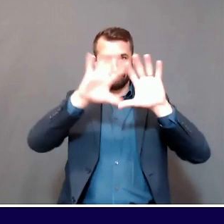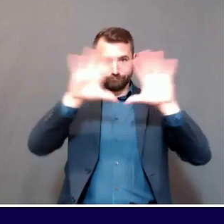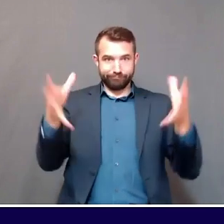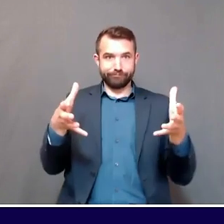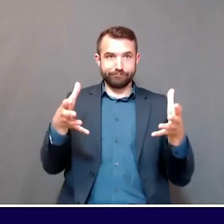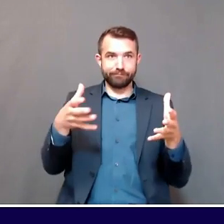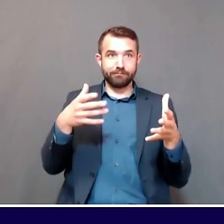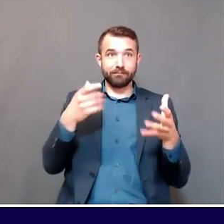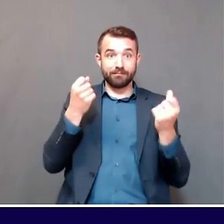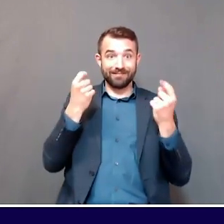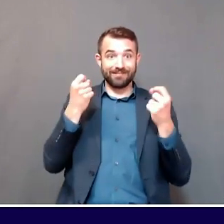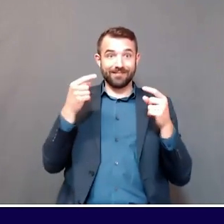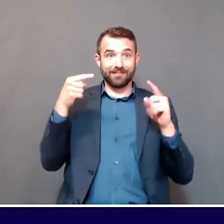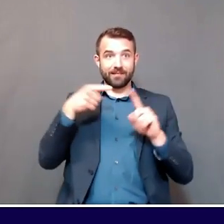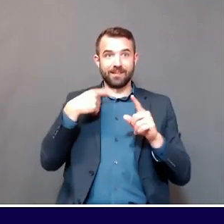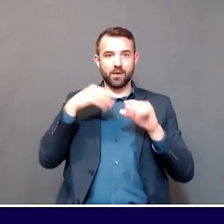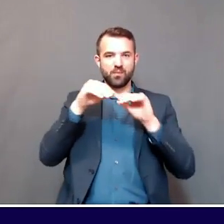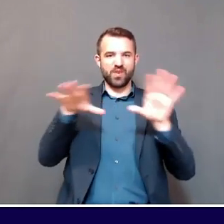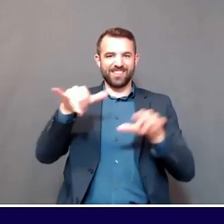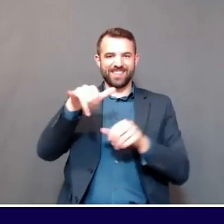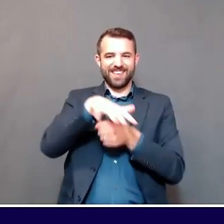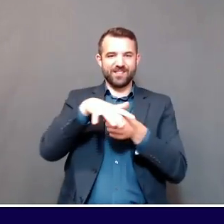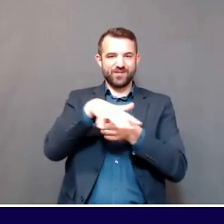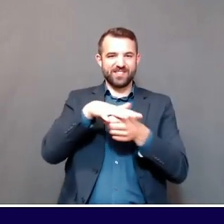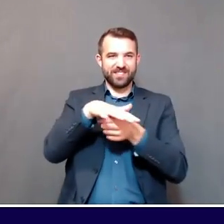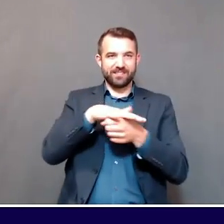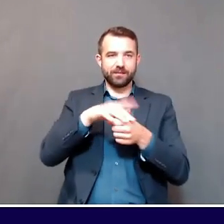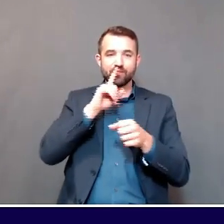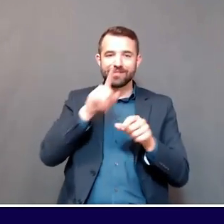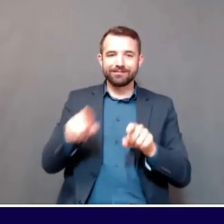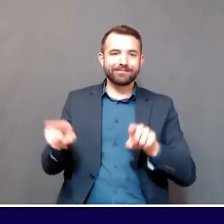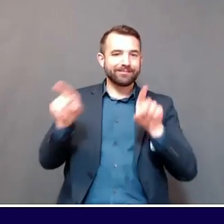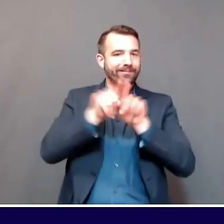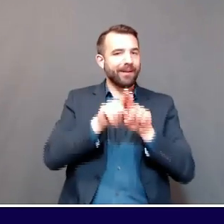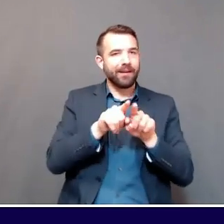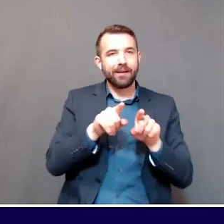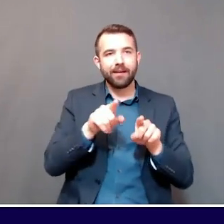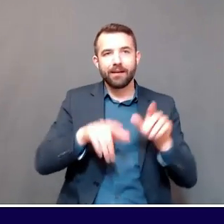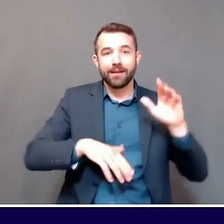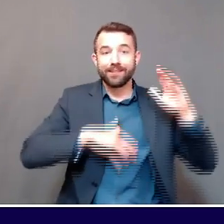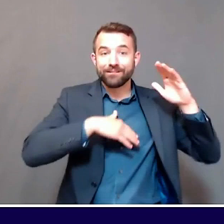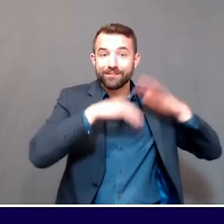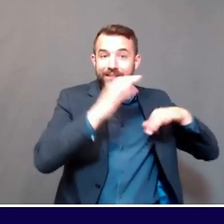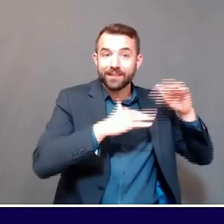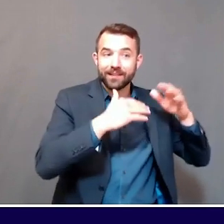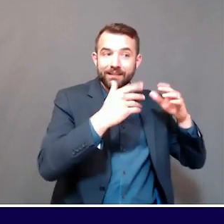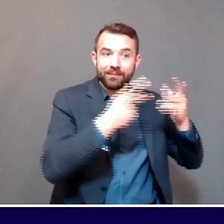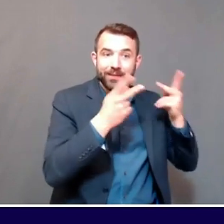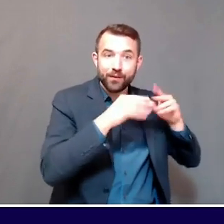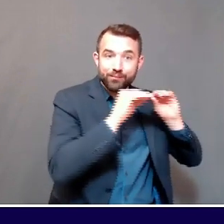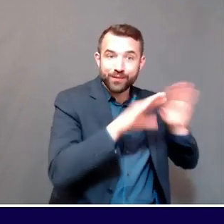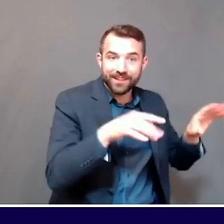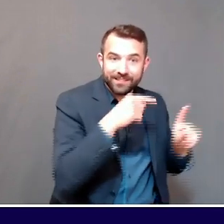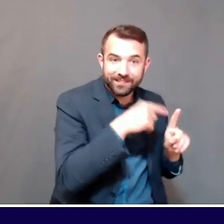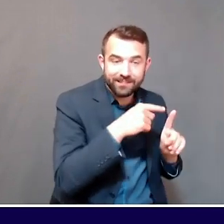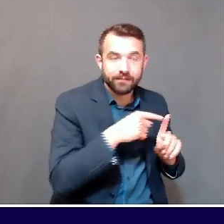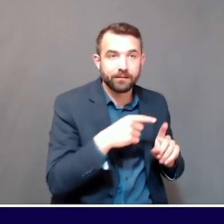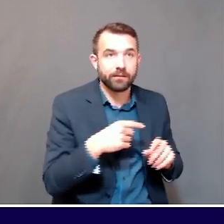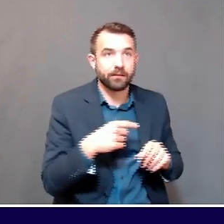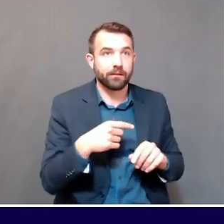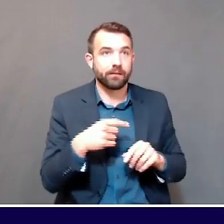look at an outbreak in a facility, which is to say, if we have gone 2 consecutive incubation